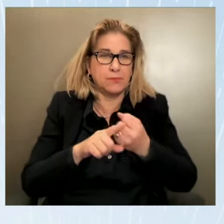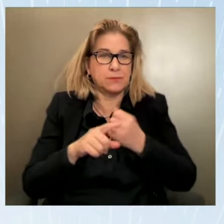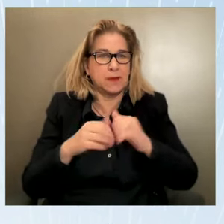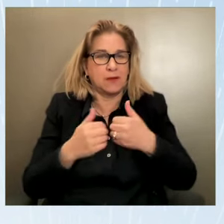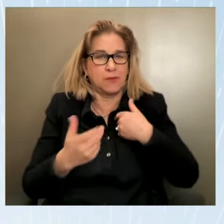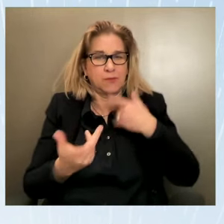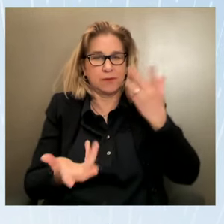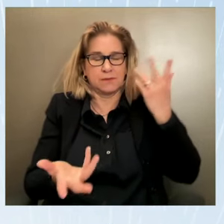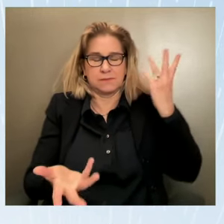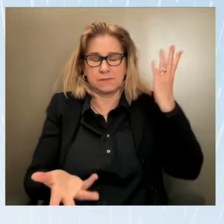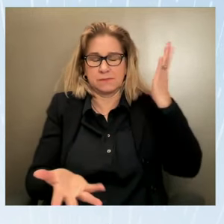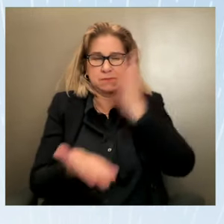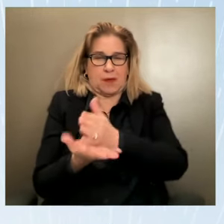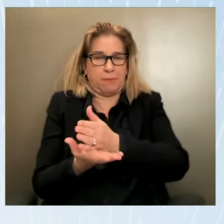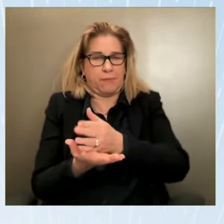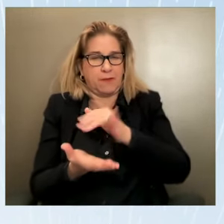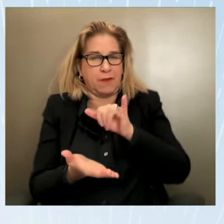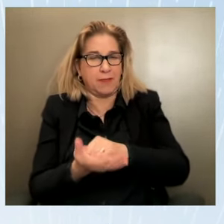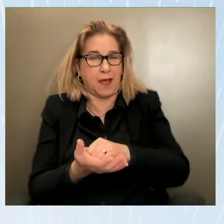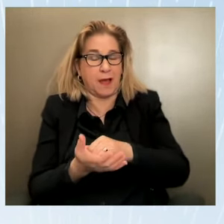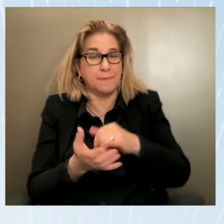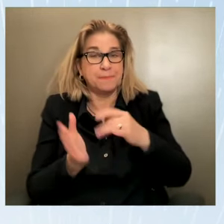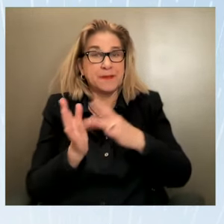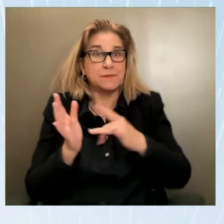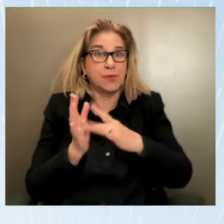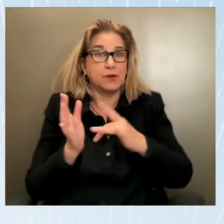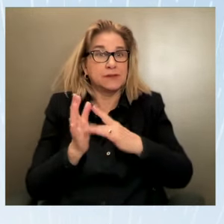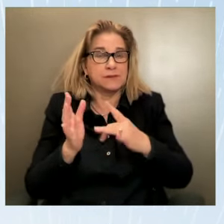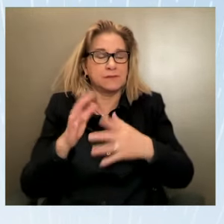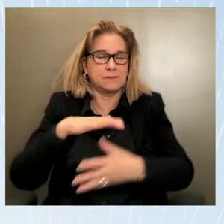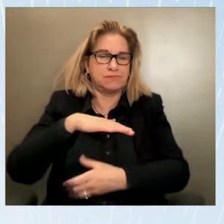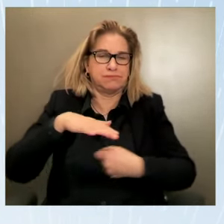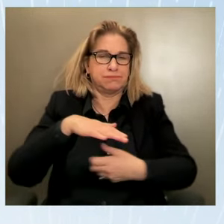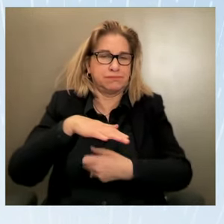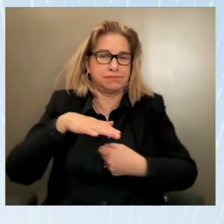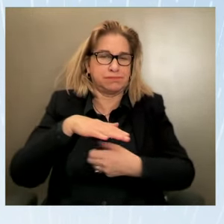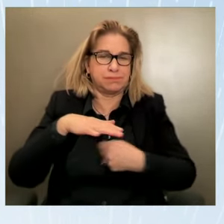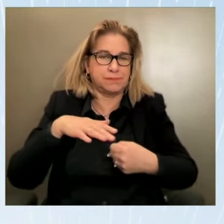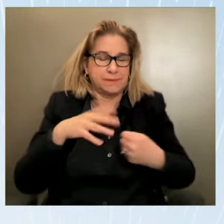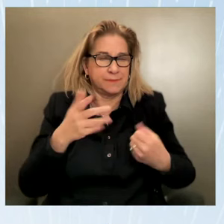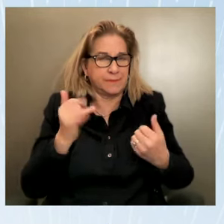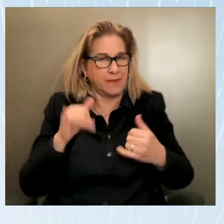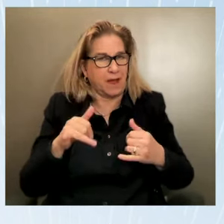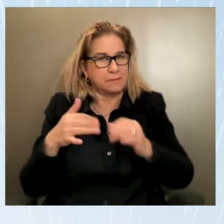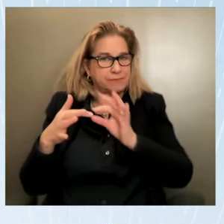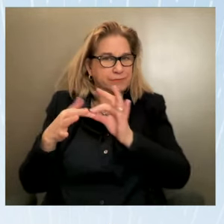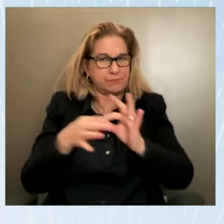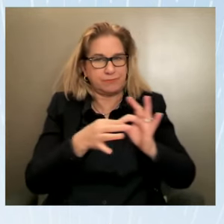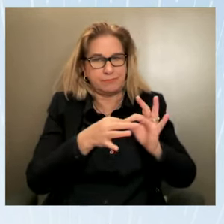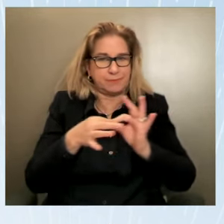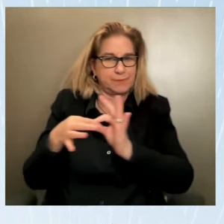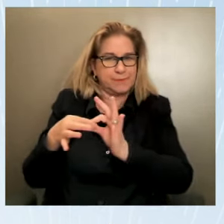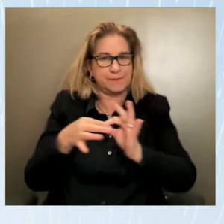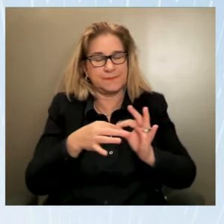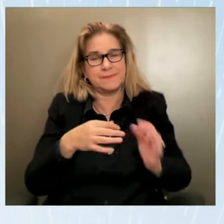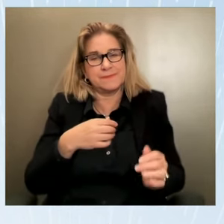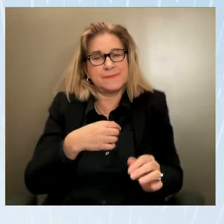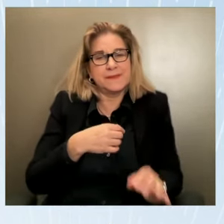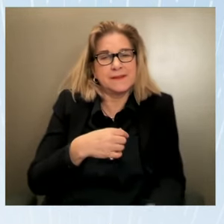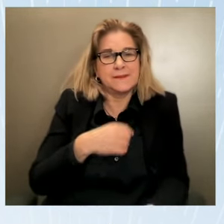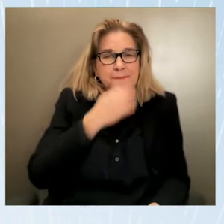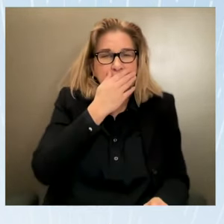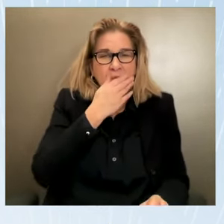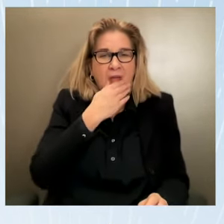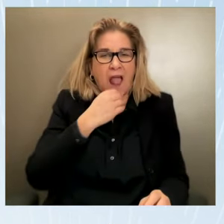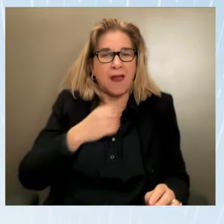at the Gender Policy Council. We recently released, with the partnership of USAID and the State Department, the first ever global